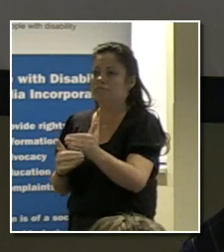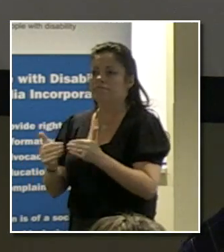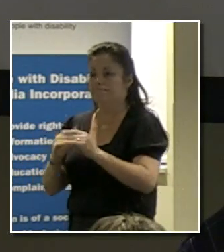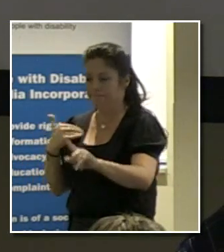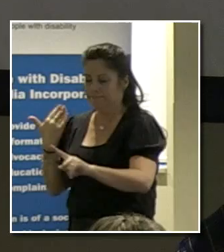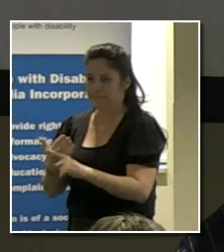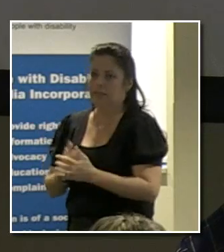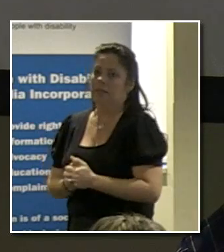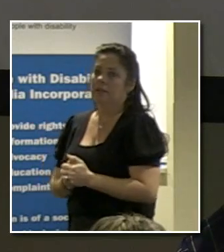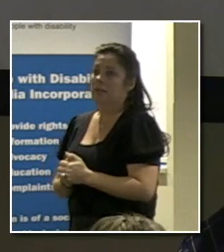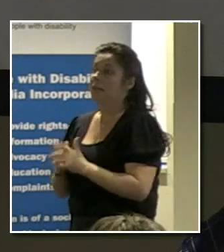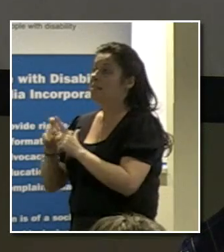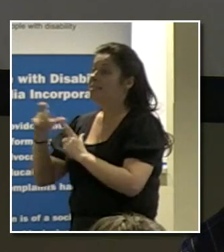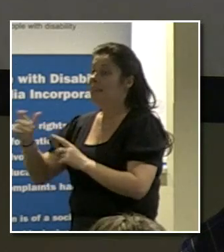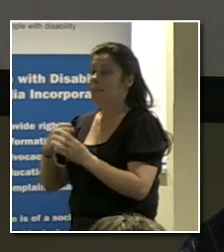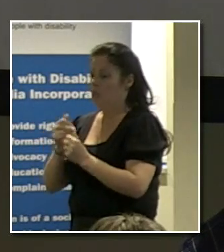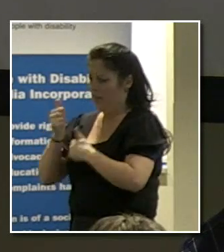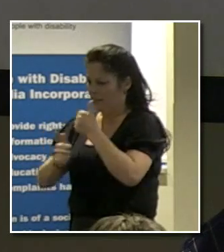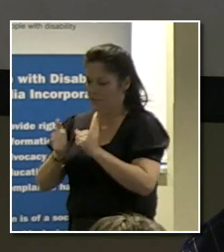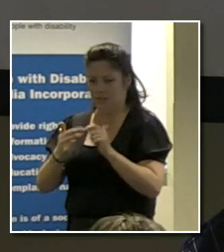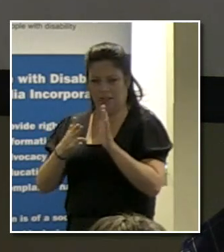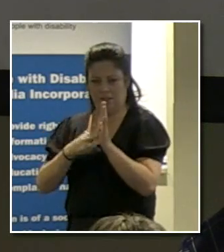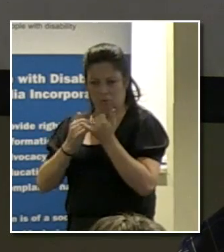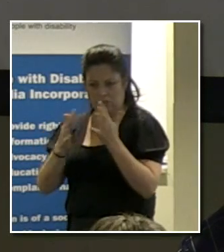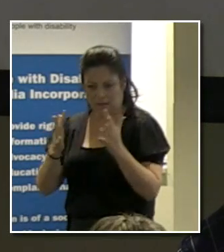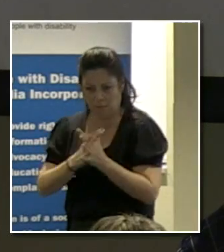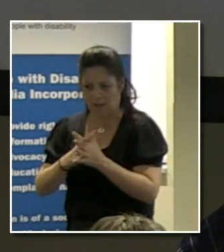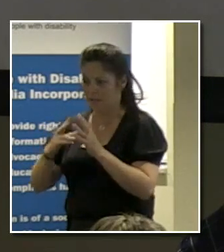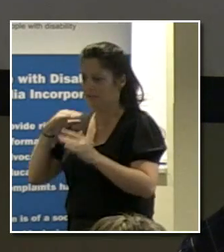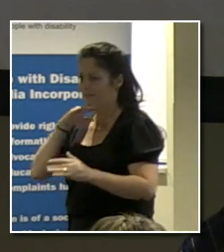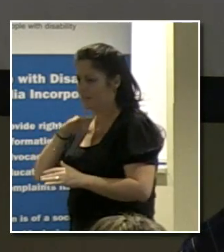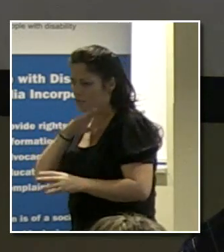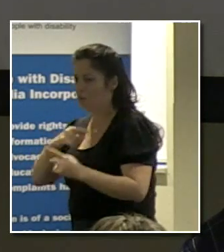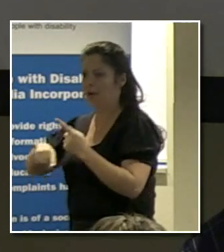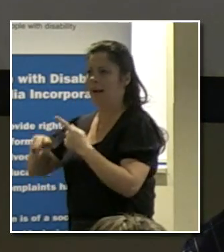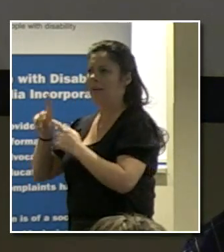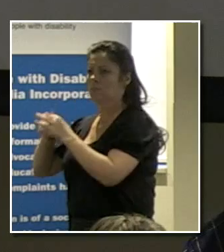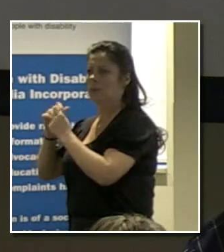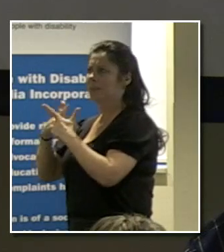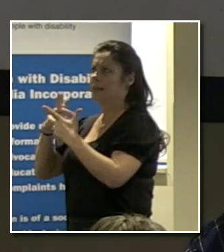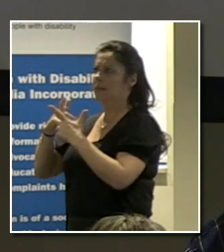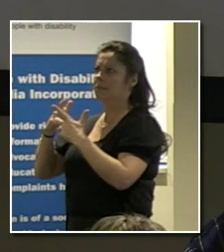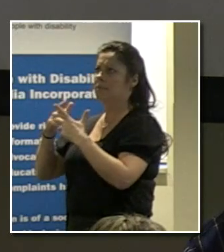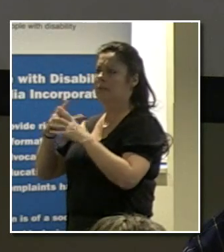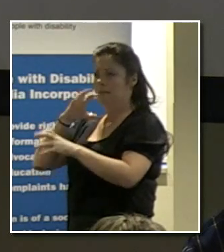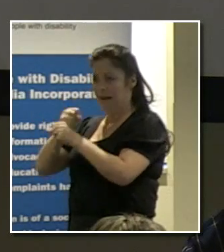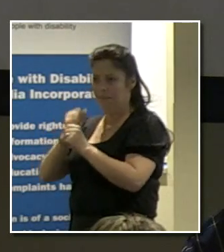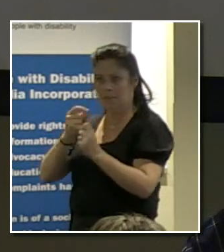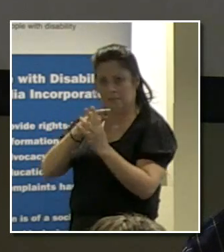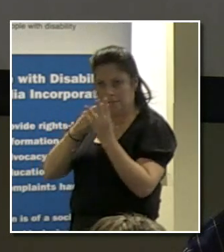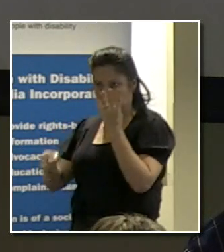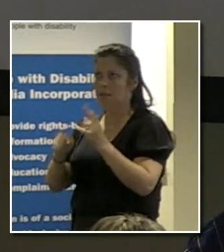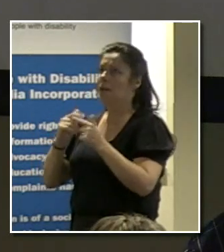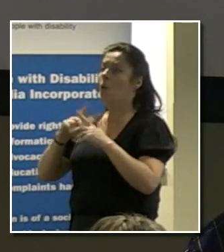South Wales and Victorian governments for reaching agreements that will ensure the NDIS rolls out fully in these states